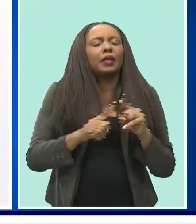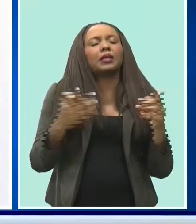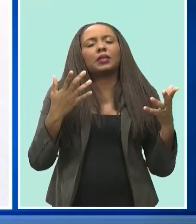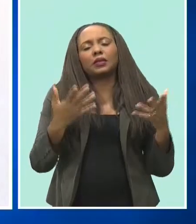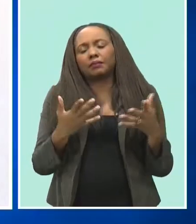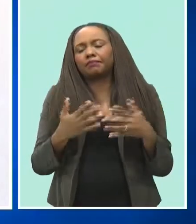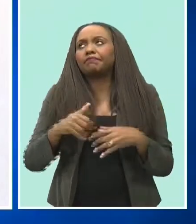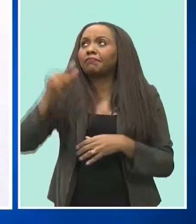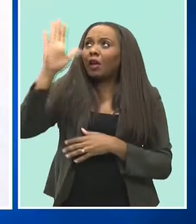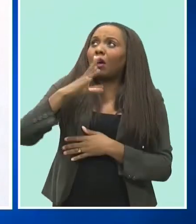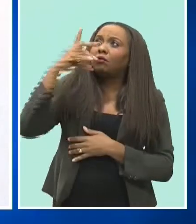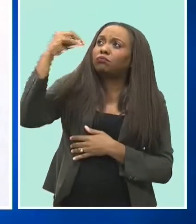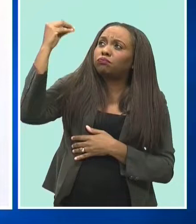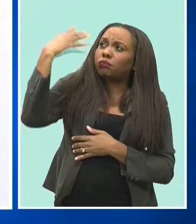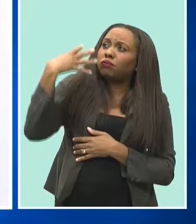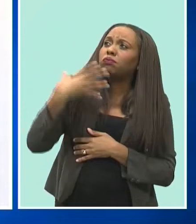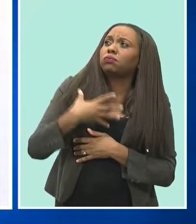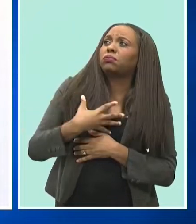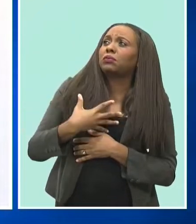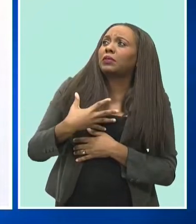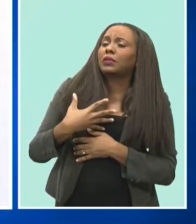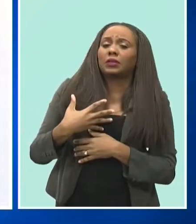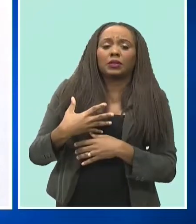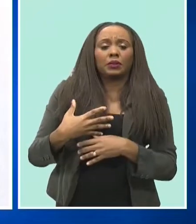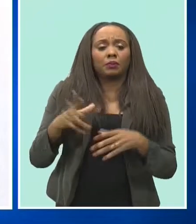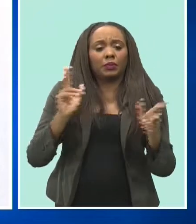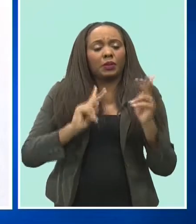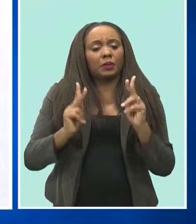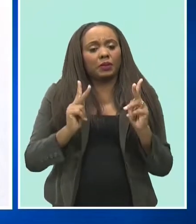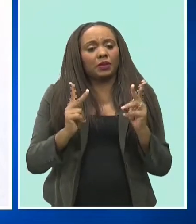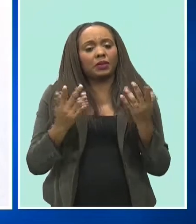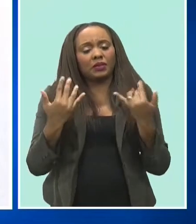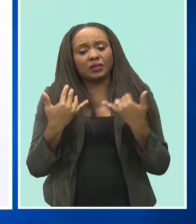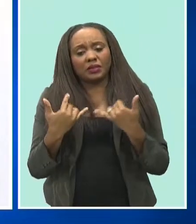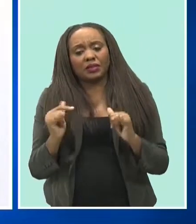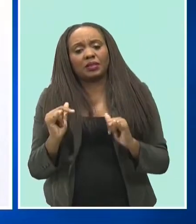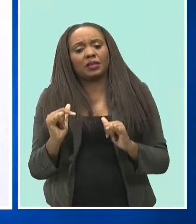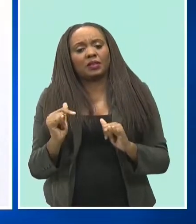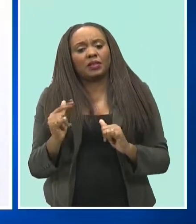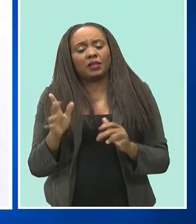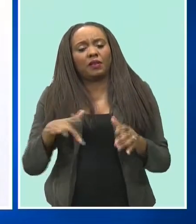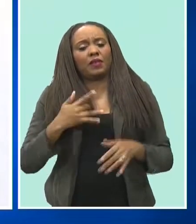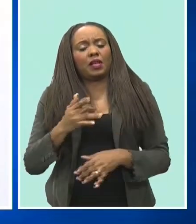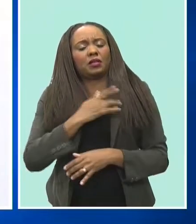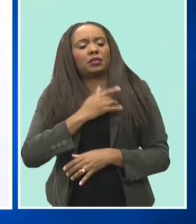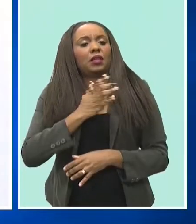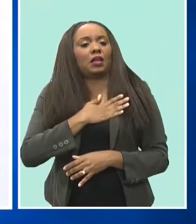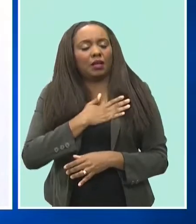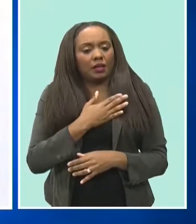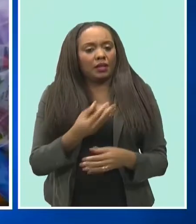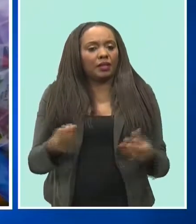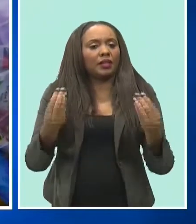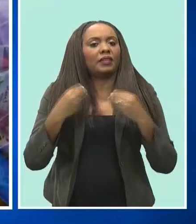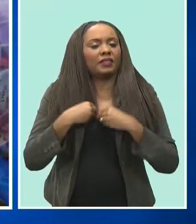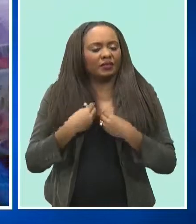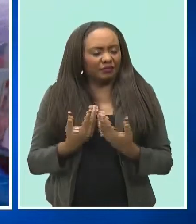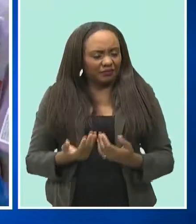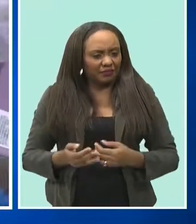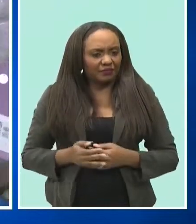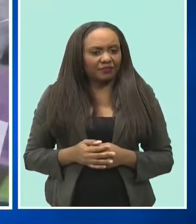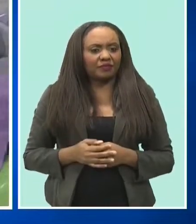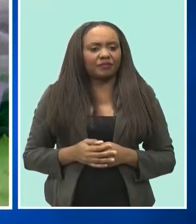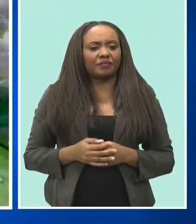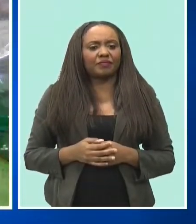in grace of God, that someone will still touch my heart and touch the rest of my family's heart and give us something. Leading